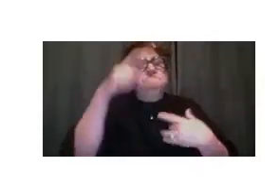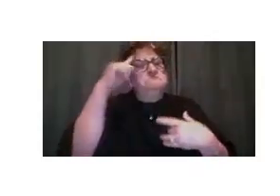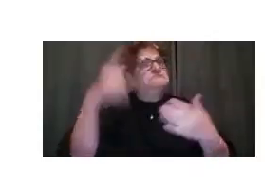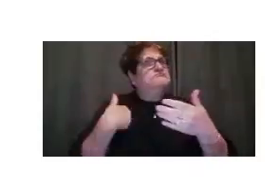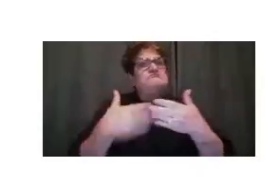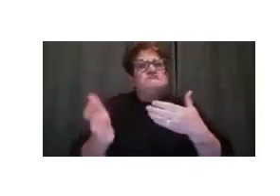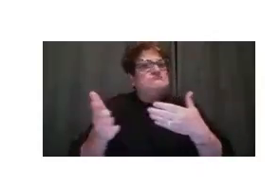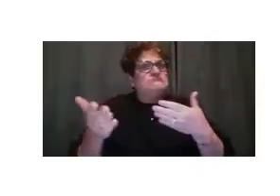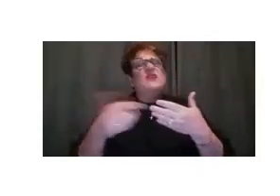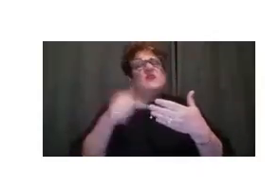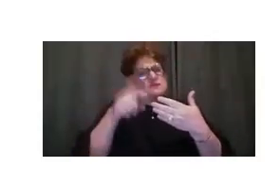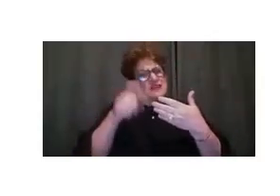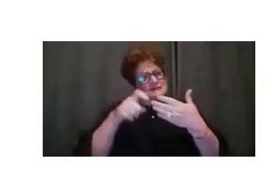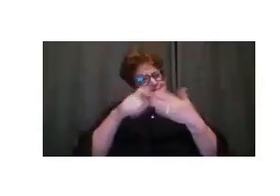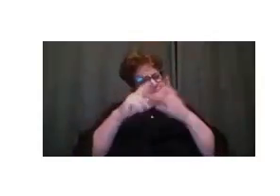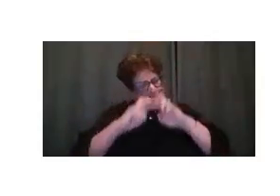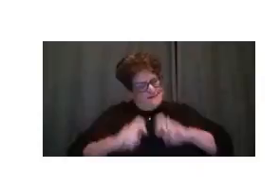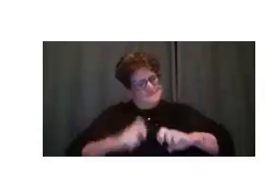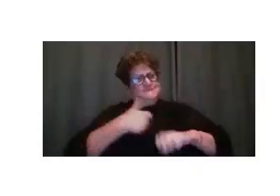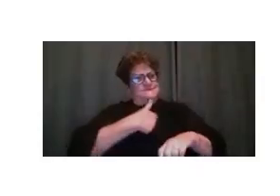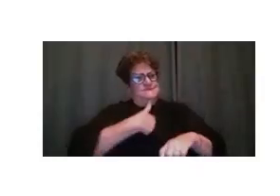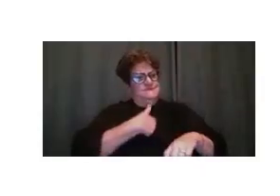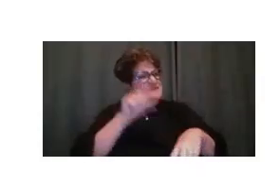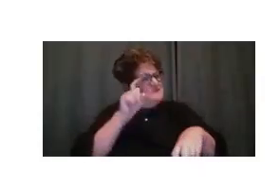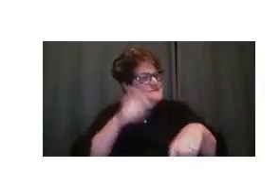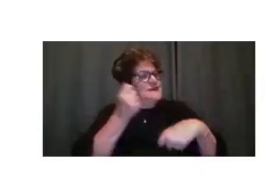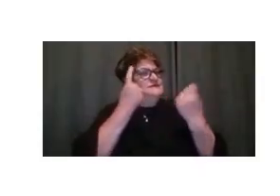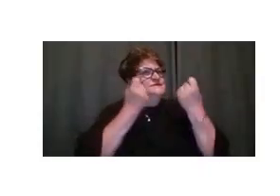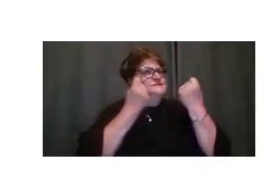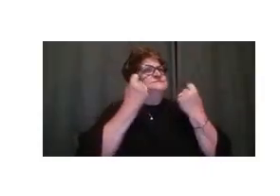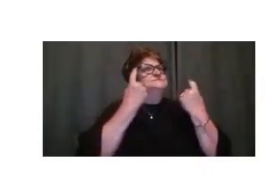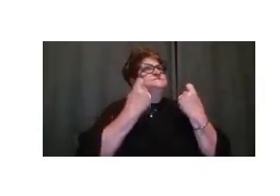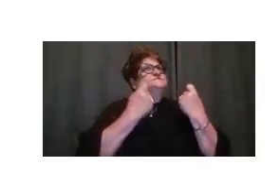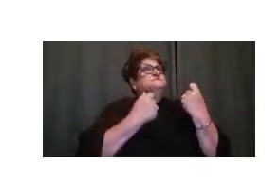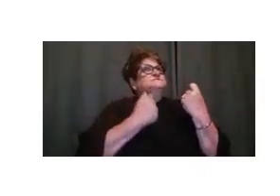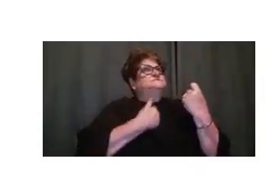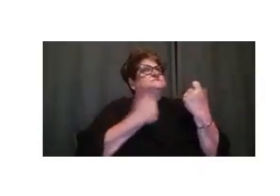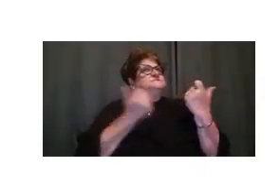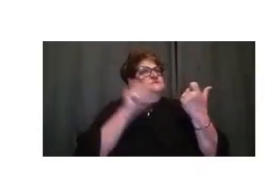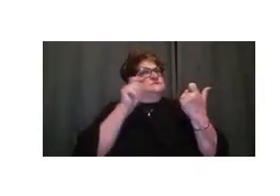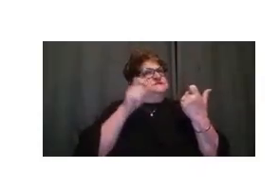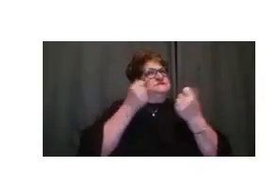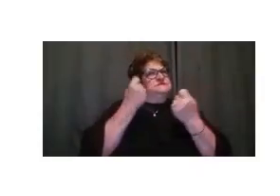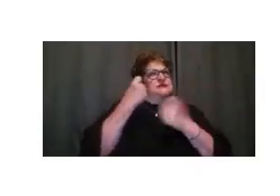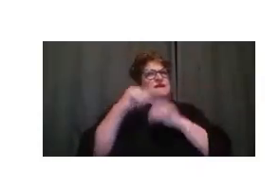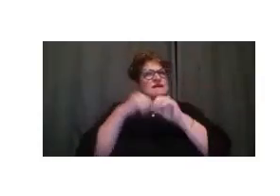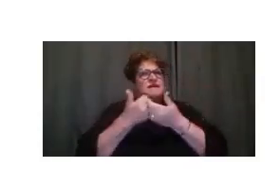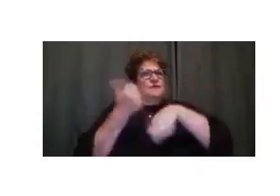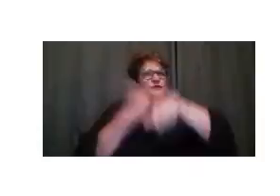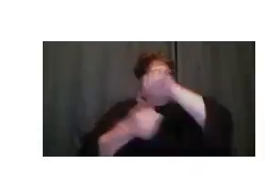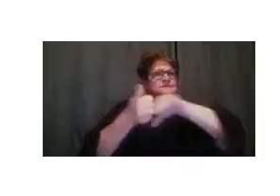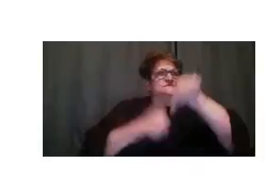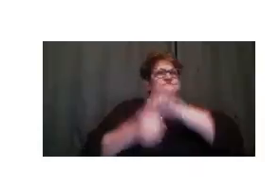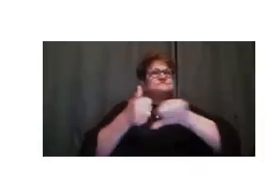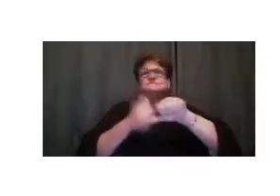really reflecting and being extra conscious about our interactions with people, the labels we're using,